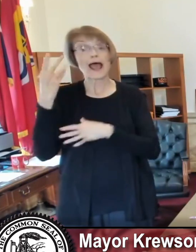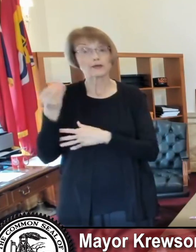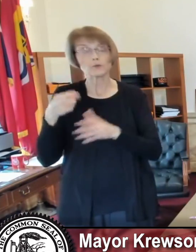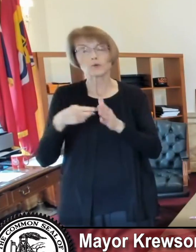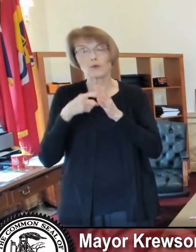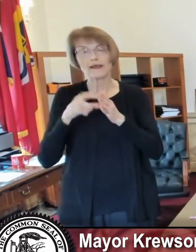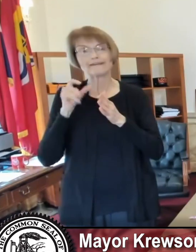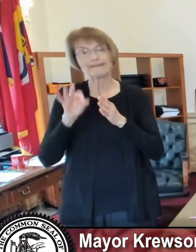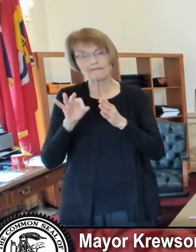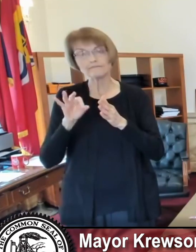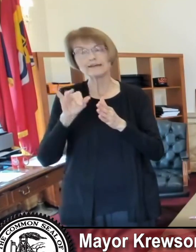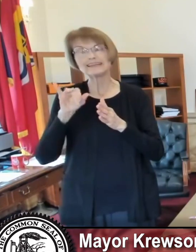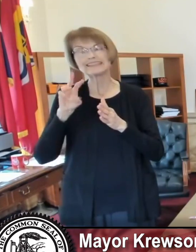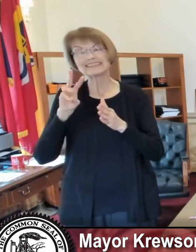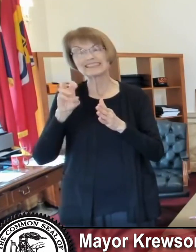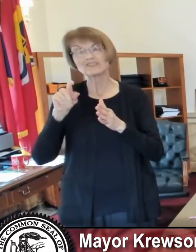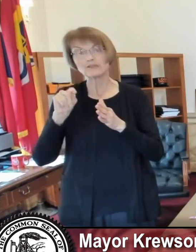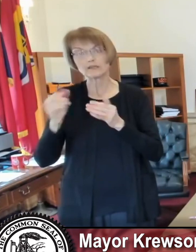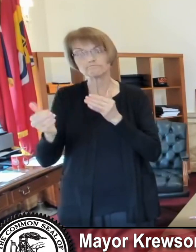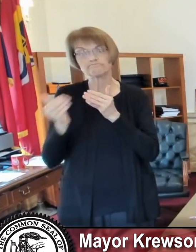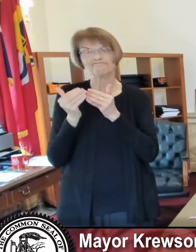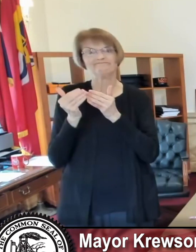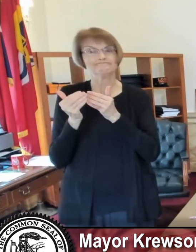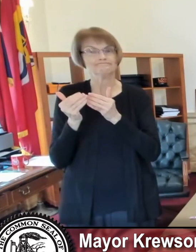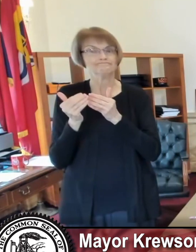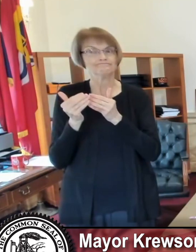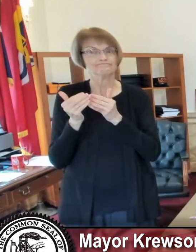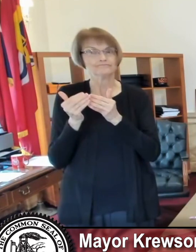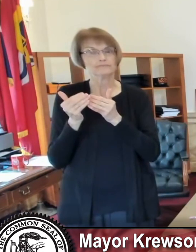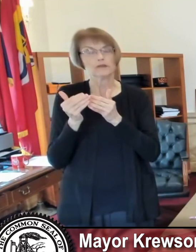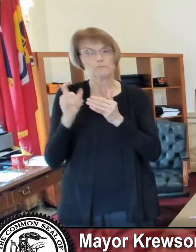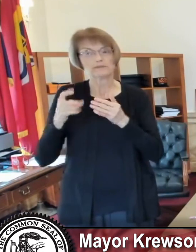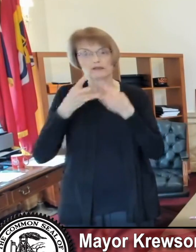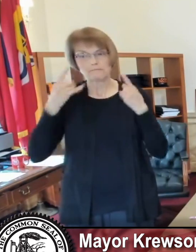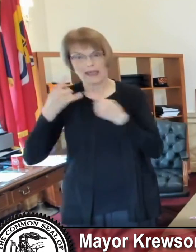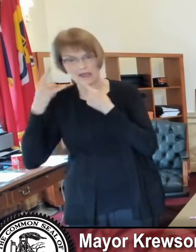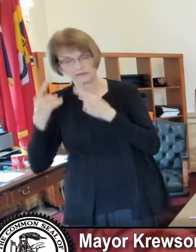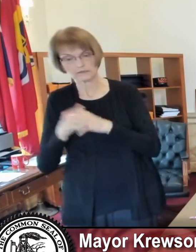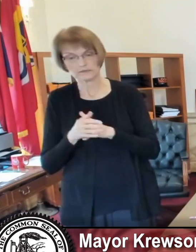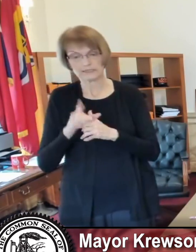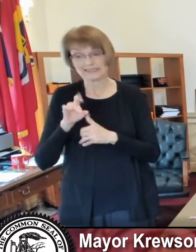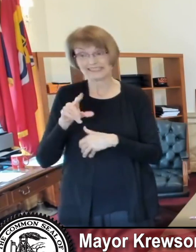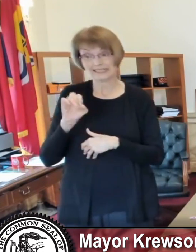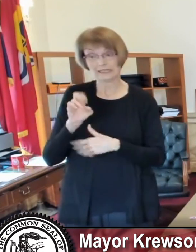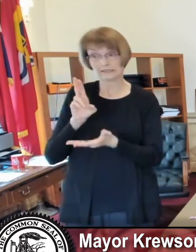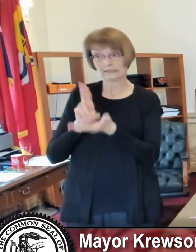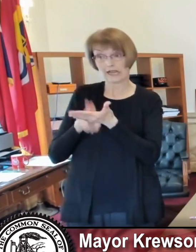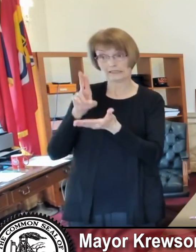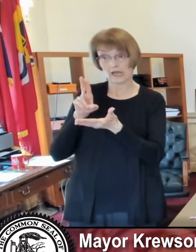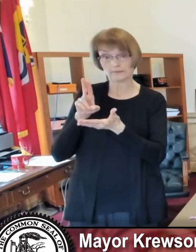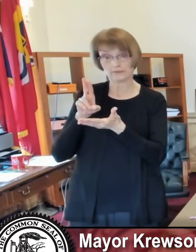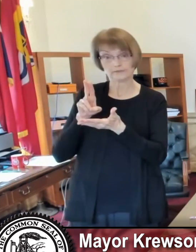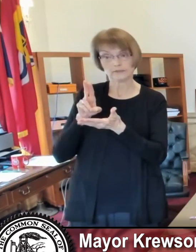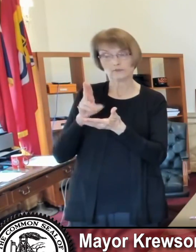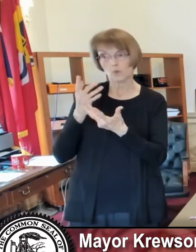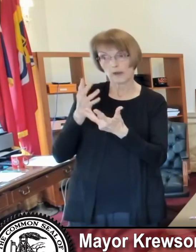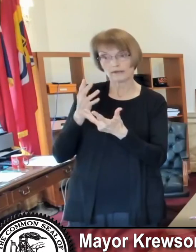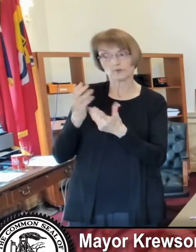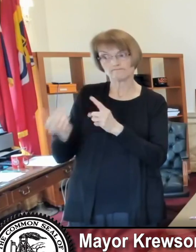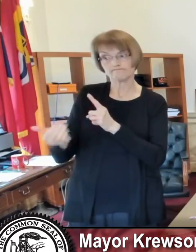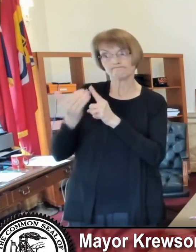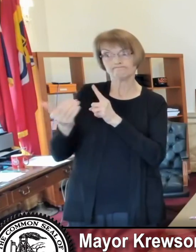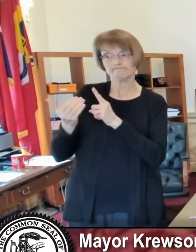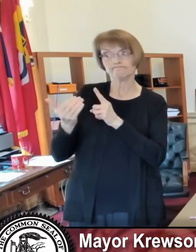to do with whether you anticipate vaccinations will be mandatory for employees to return to work